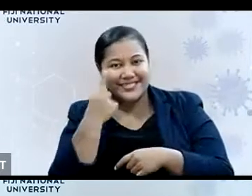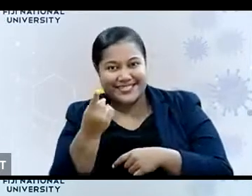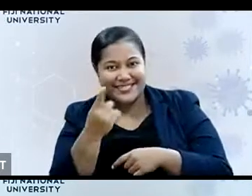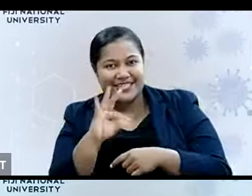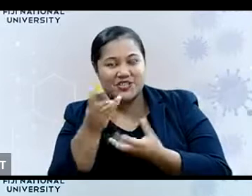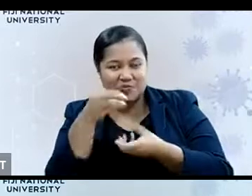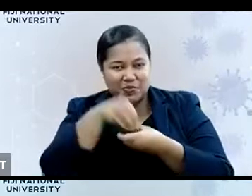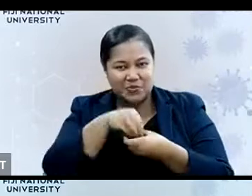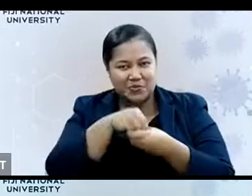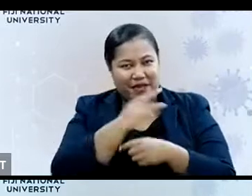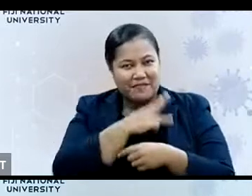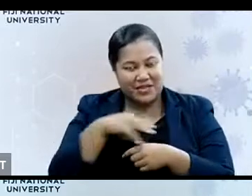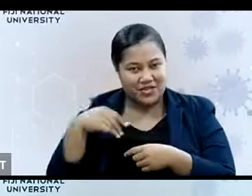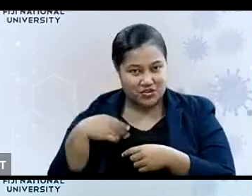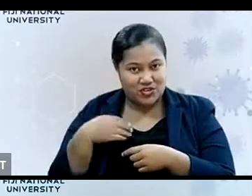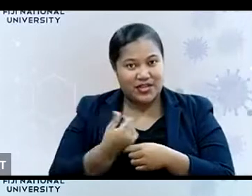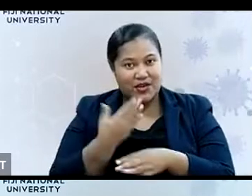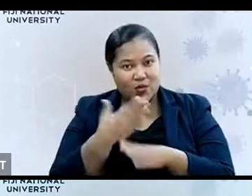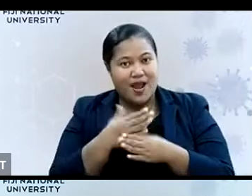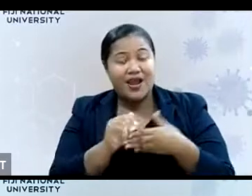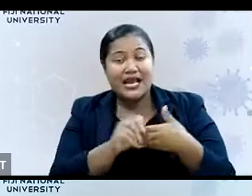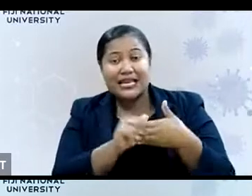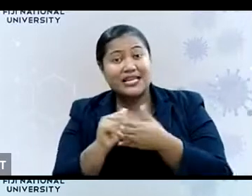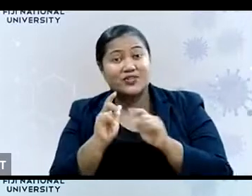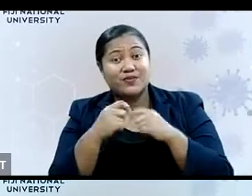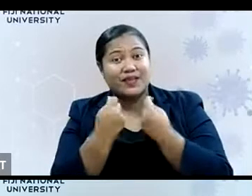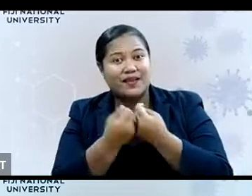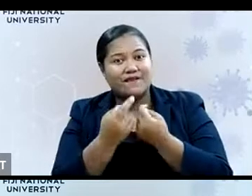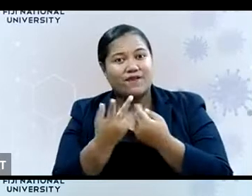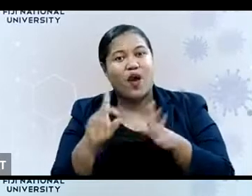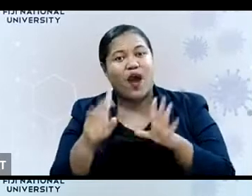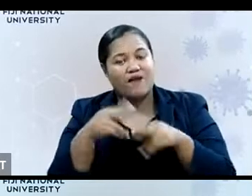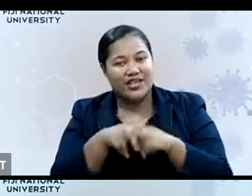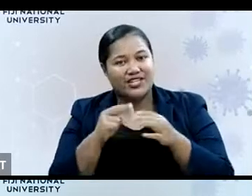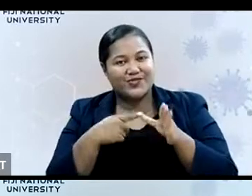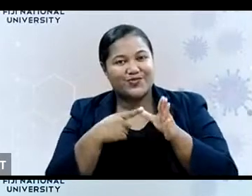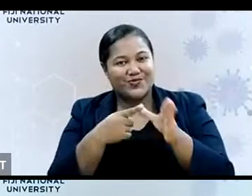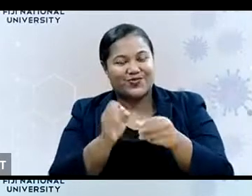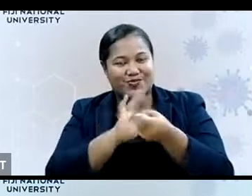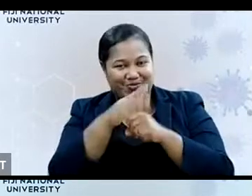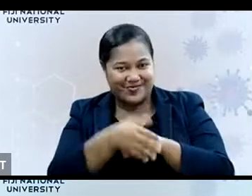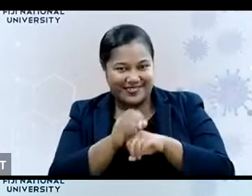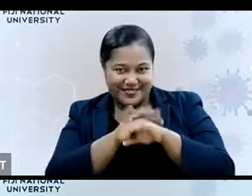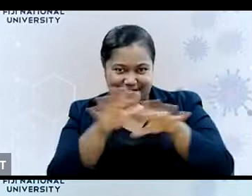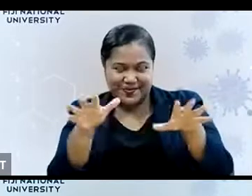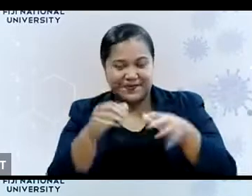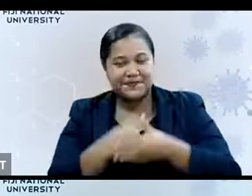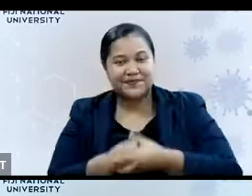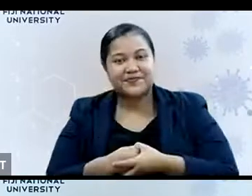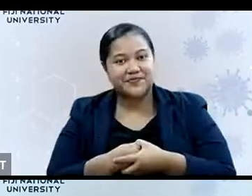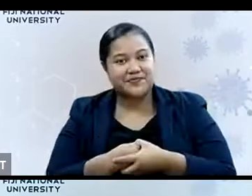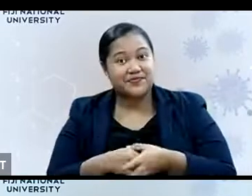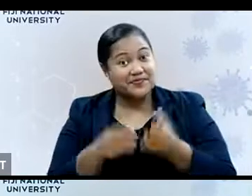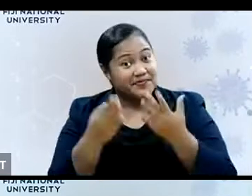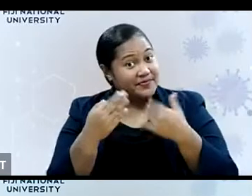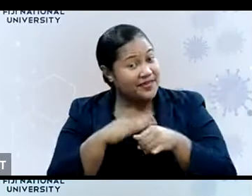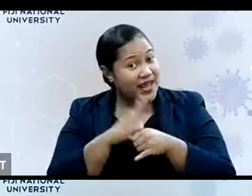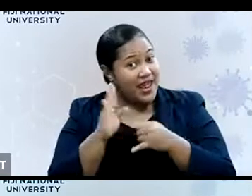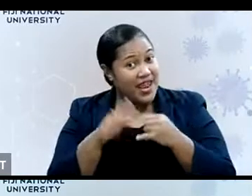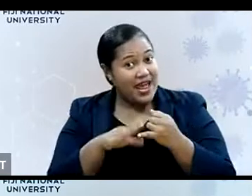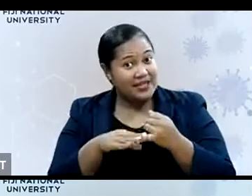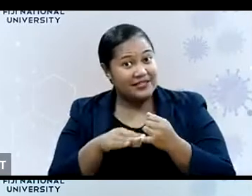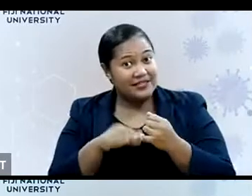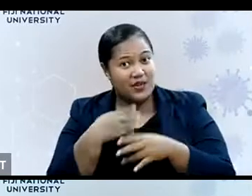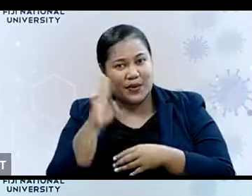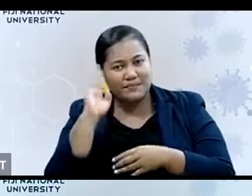part of the ministry's leadership team for Fiji's response to the COVID-19 pandemic. And last but not least, we have Ms.